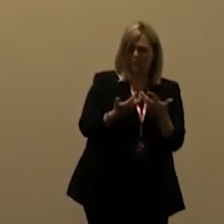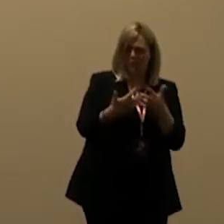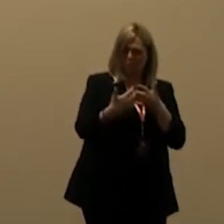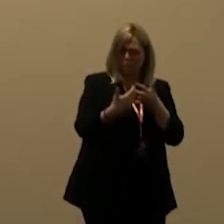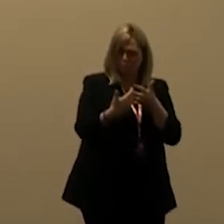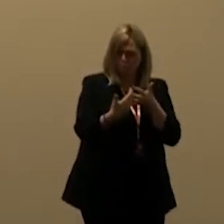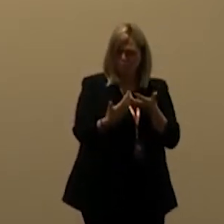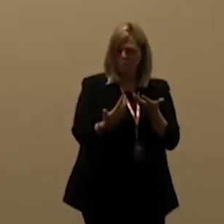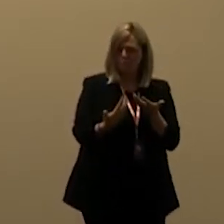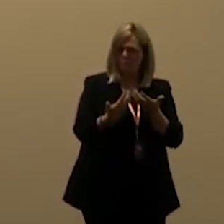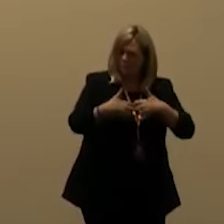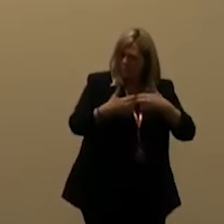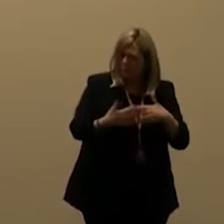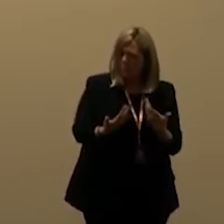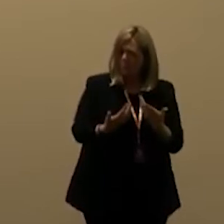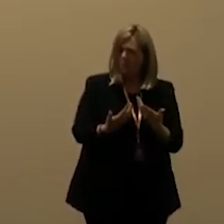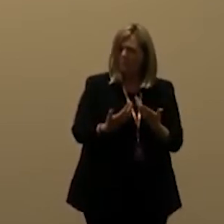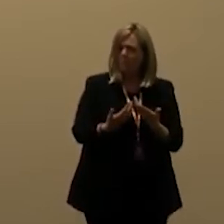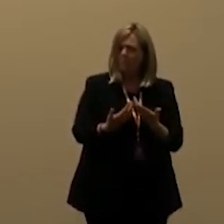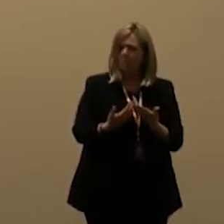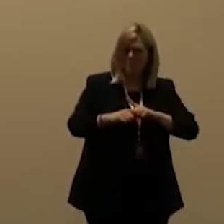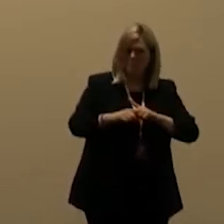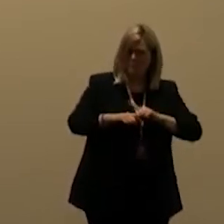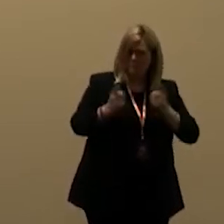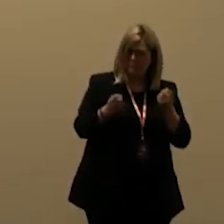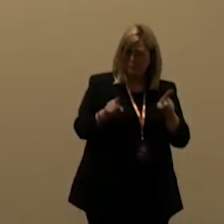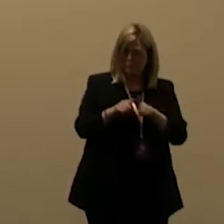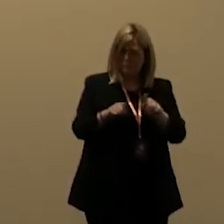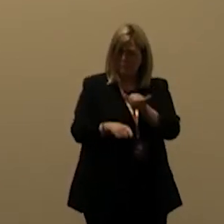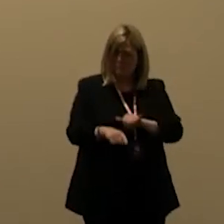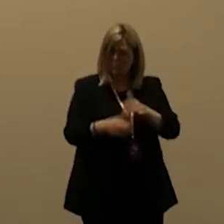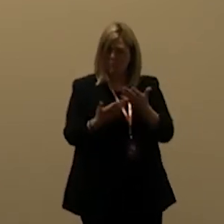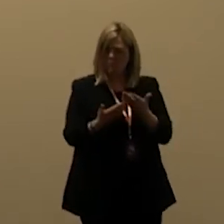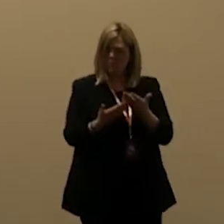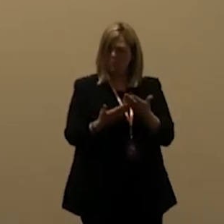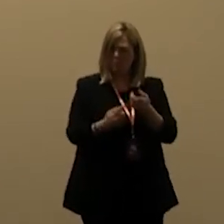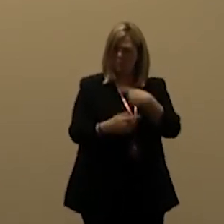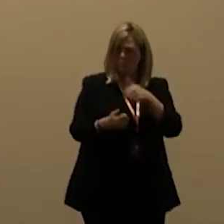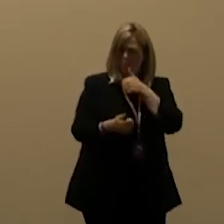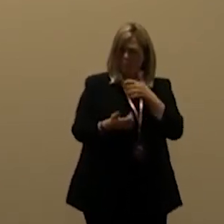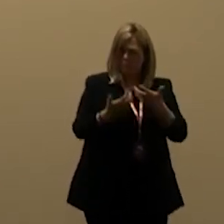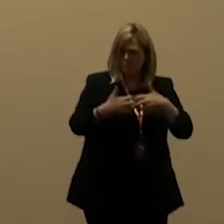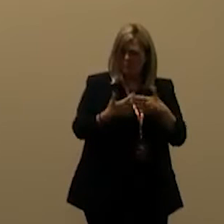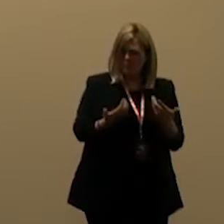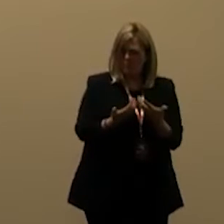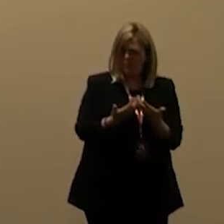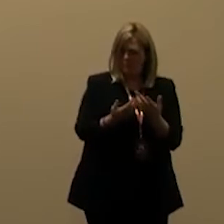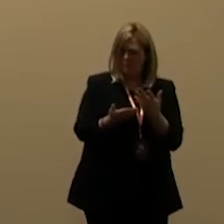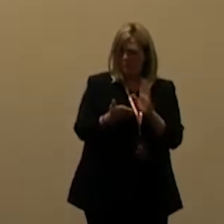with technology? And has it actually leveled the playing field in terms of how we all use technology together?